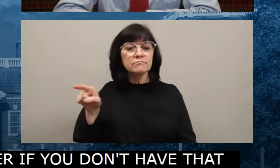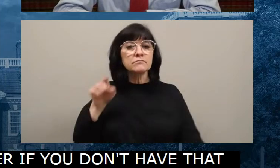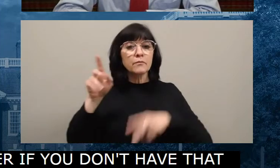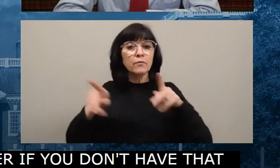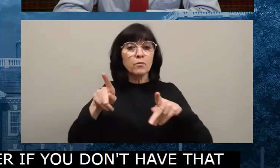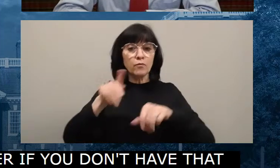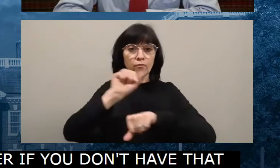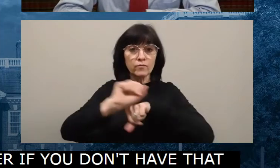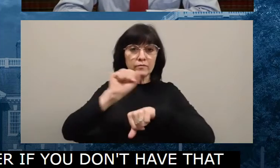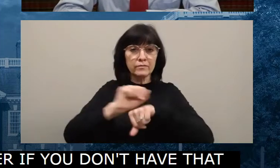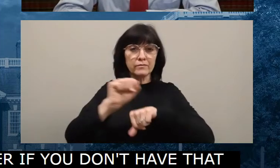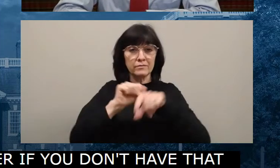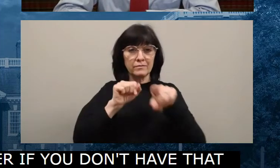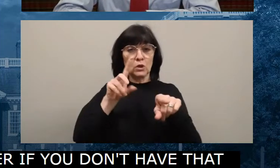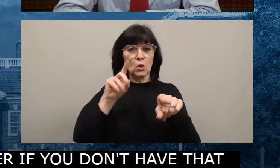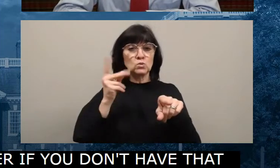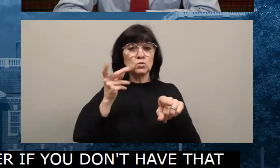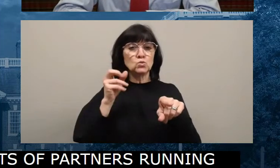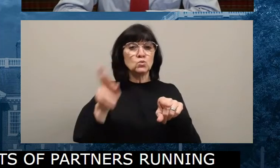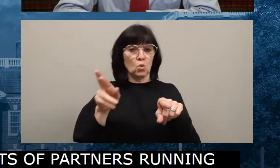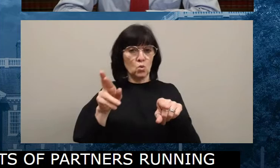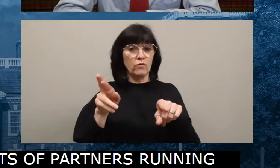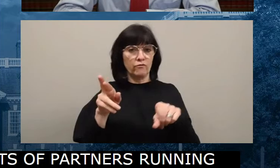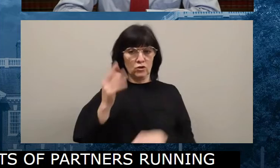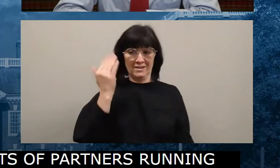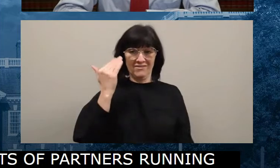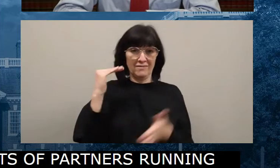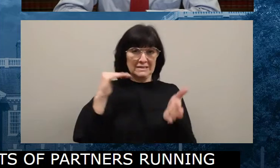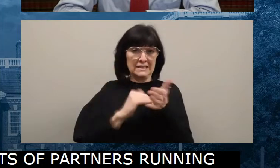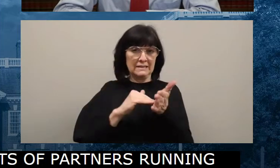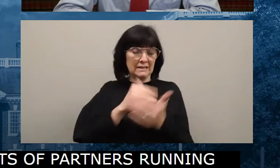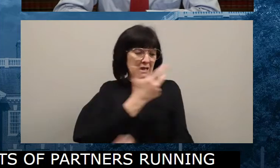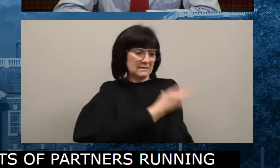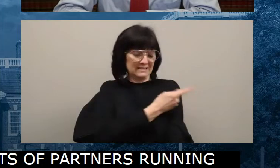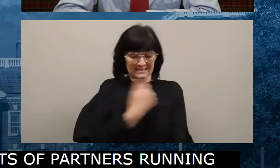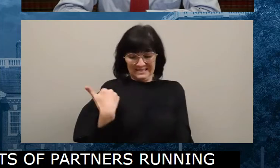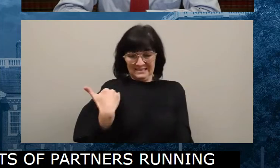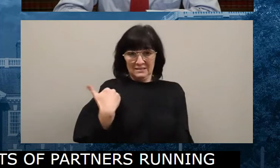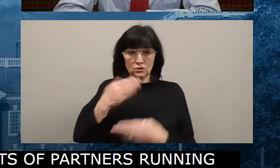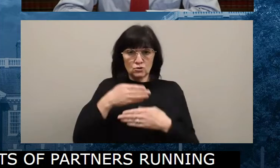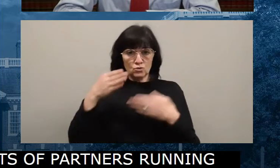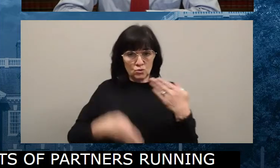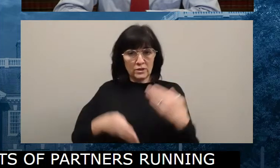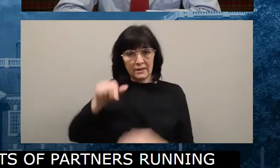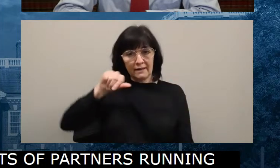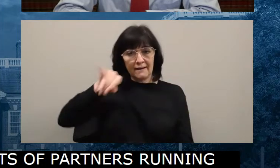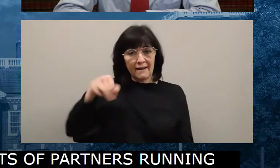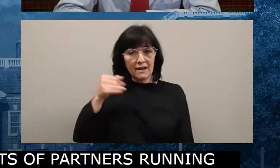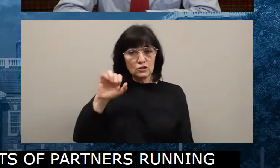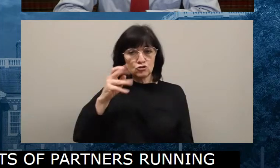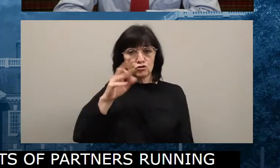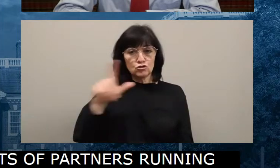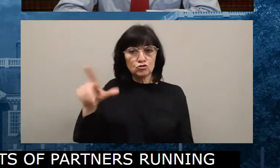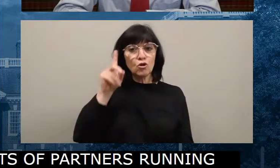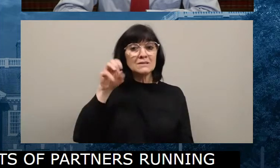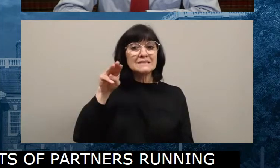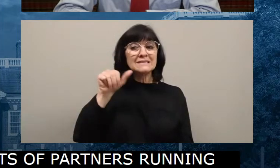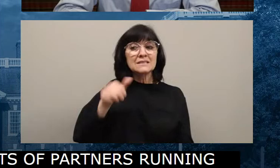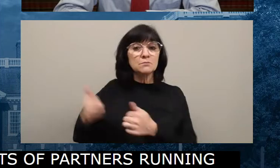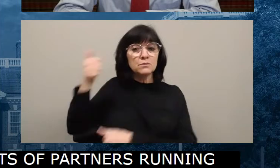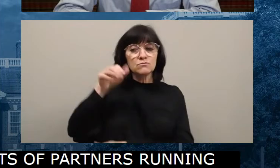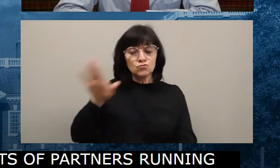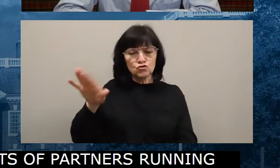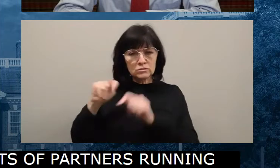Dover Downs, where we did 15,000 vaccinations over the weekend. AJ Shaw and his team, paramedics from the